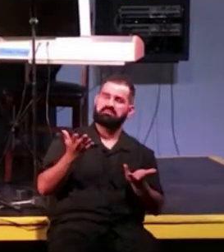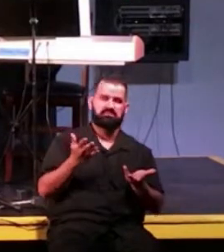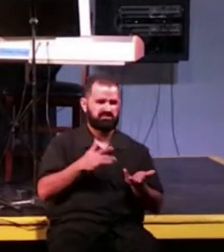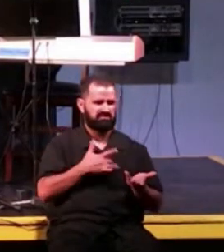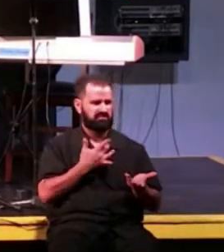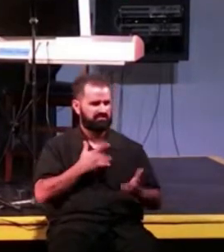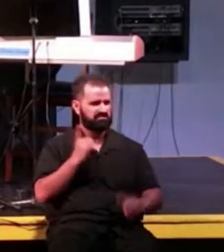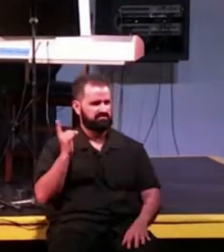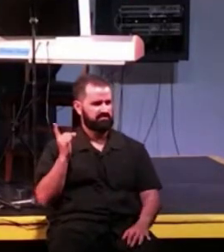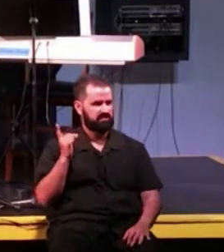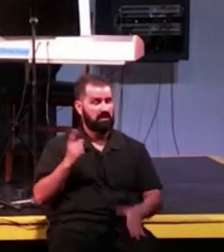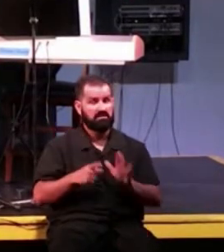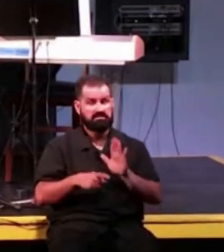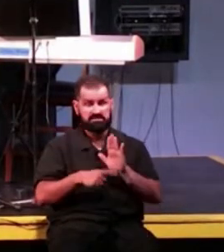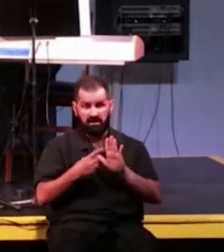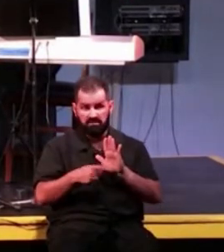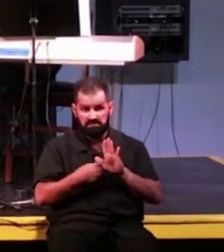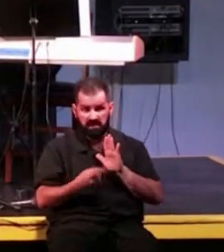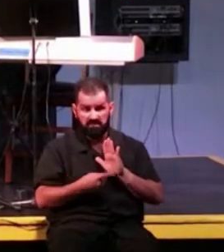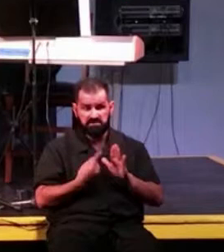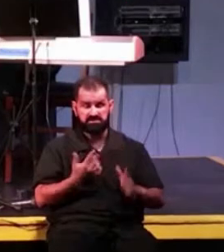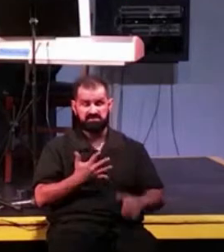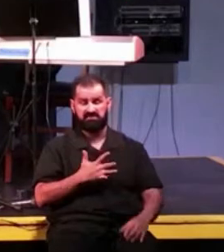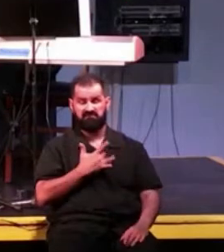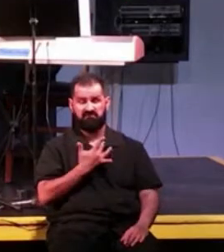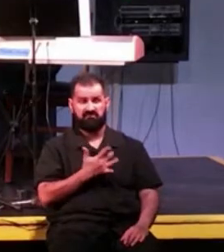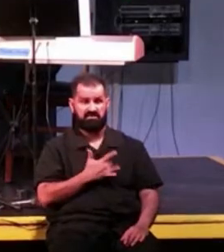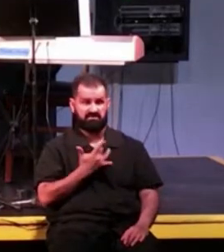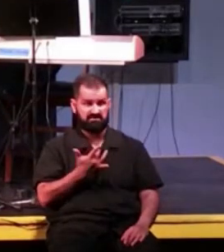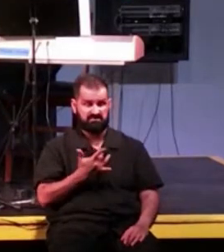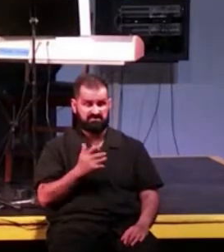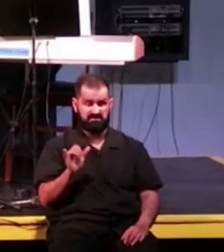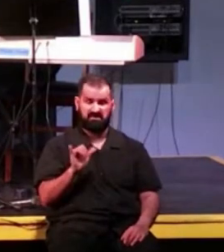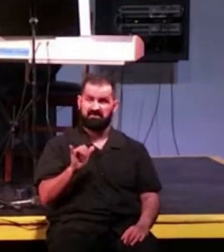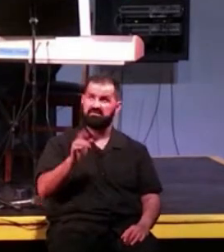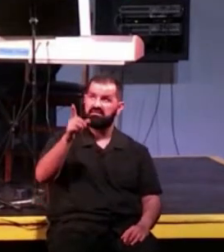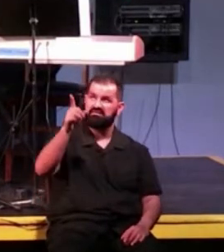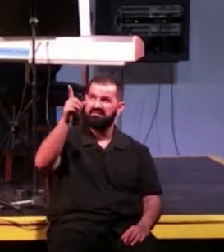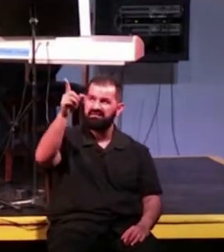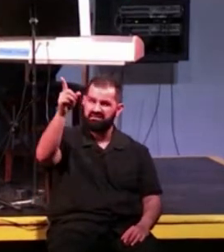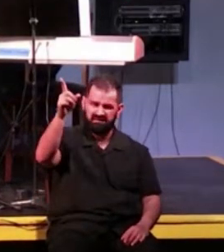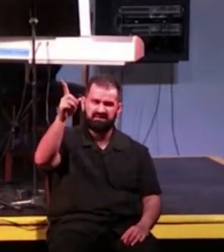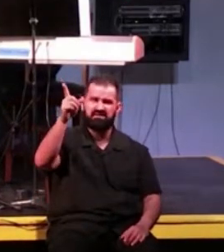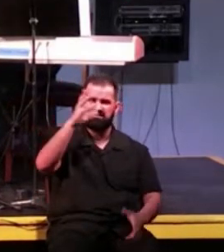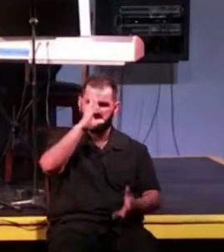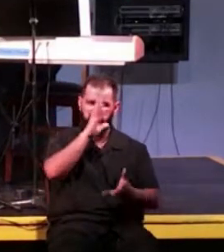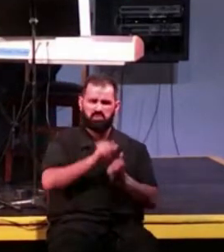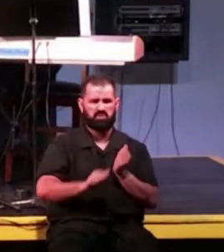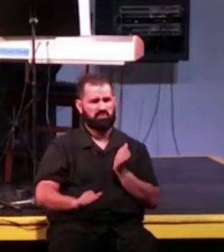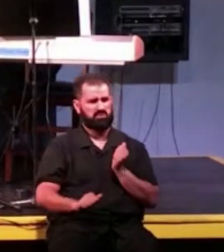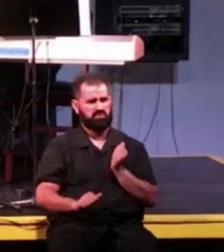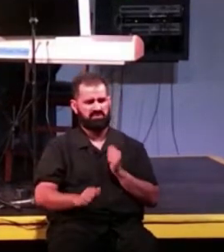end. Sometimes it feels like God is pretty ruthless.